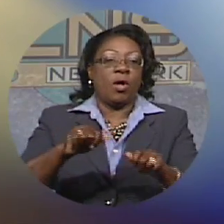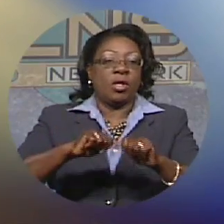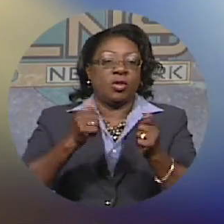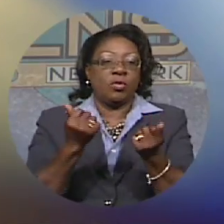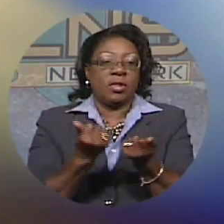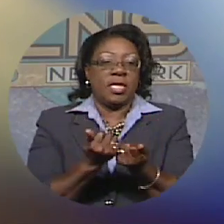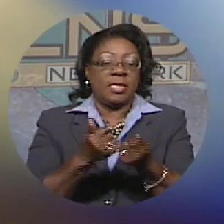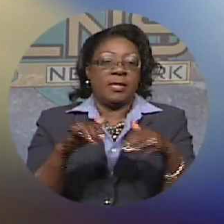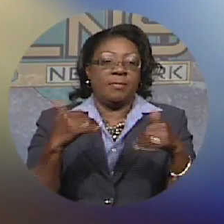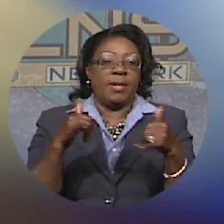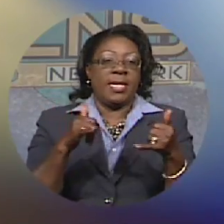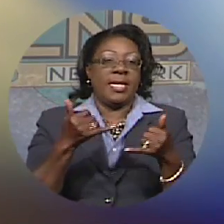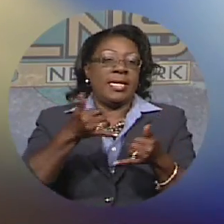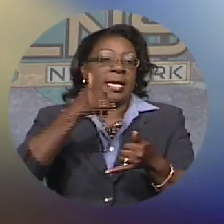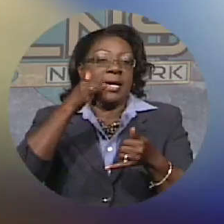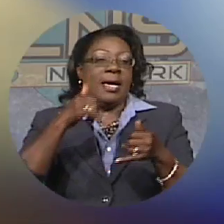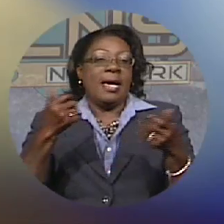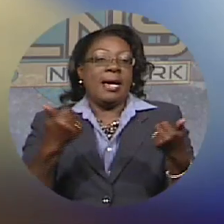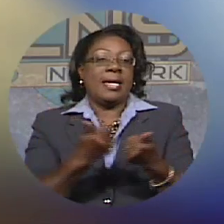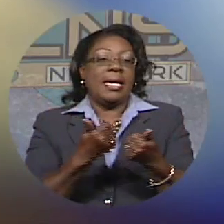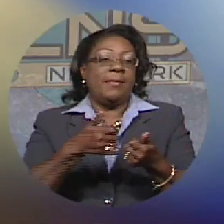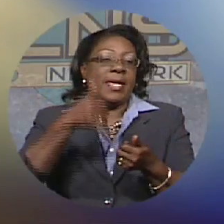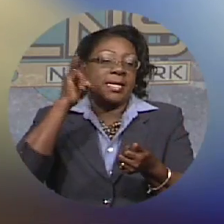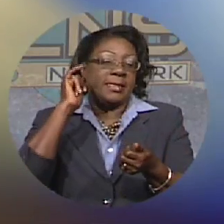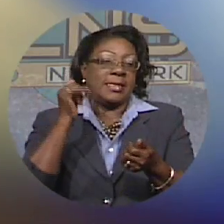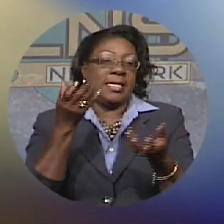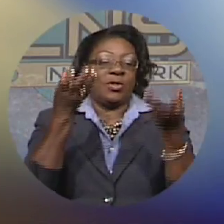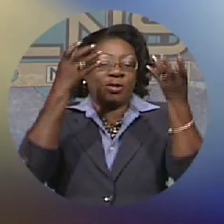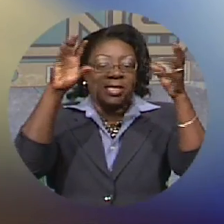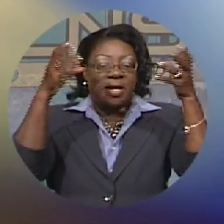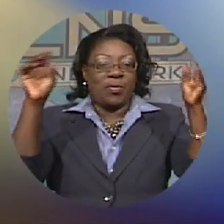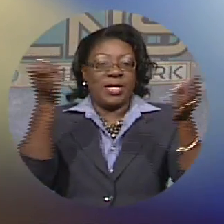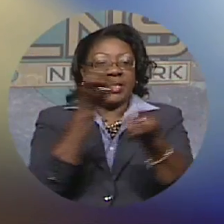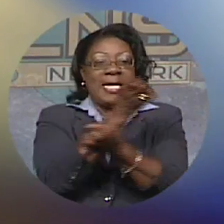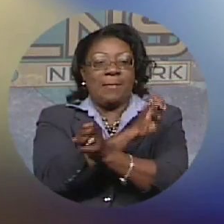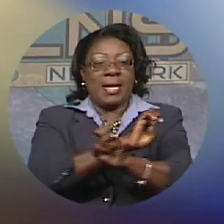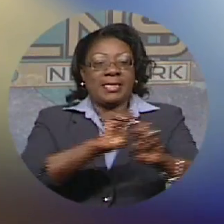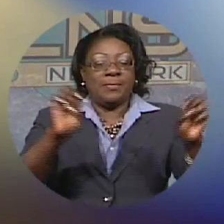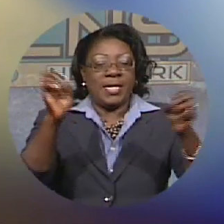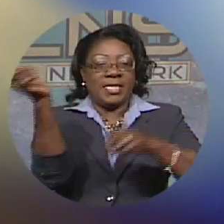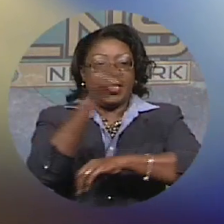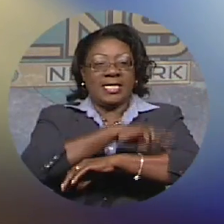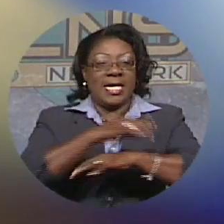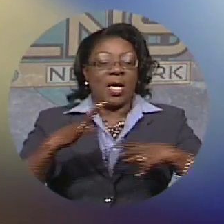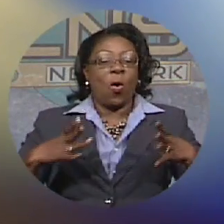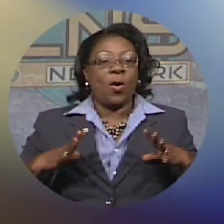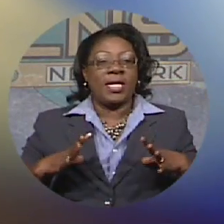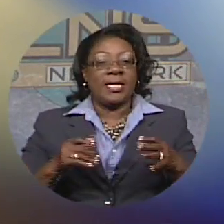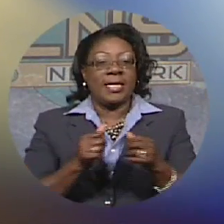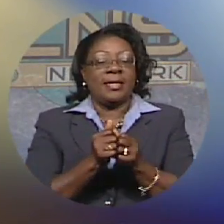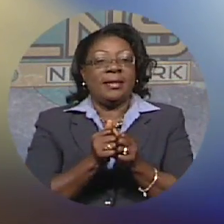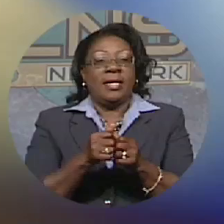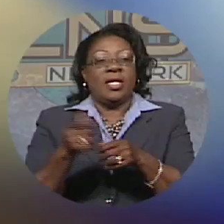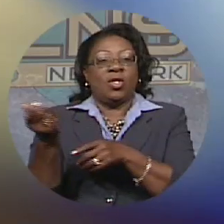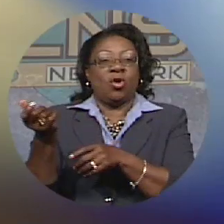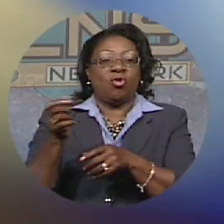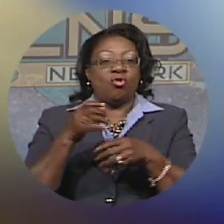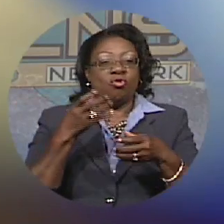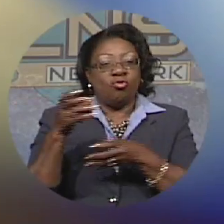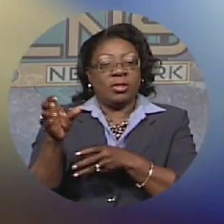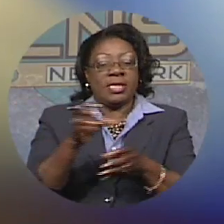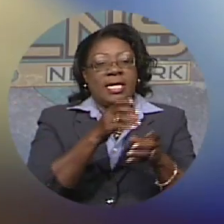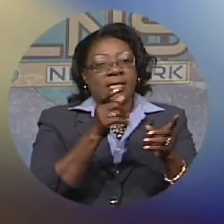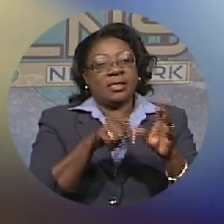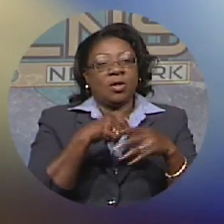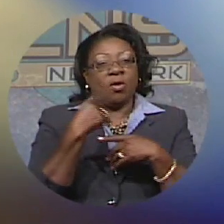yesterday to celebrate the Emancipation Day holiday. Doc Stallions won the opener over the BTC Vibes 18-11. The Crusaders also victorious by